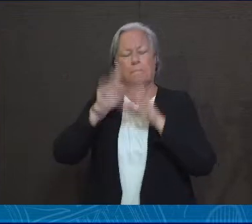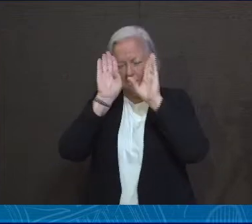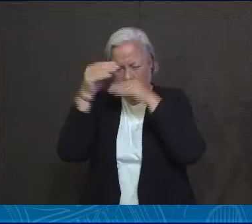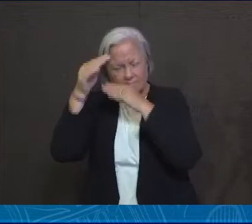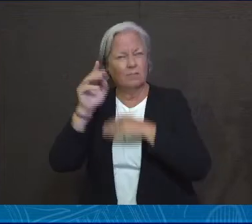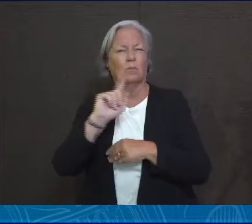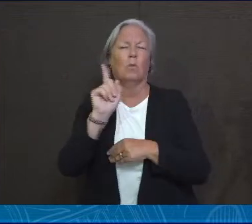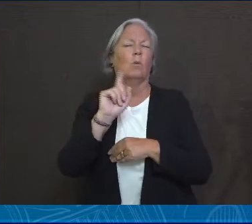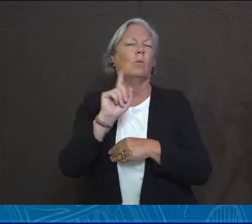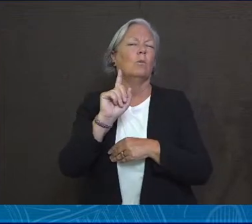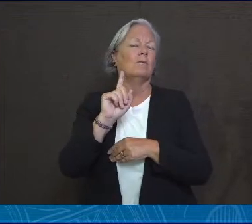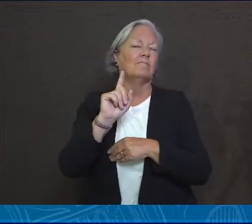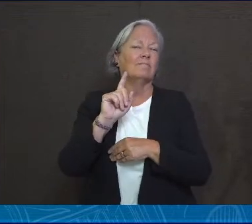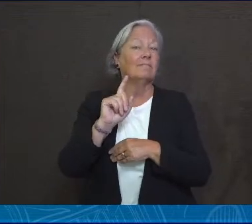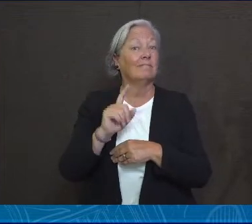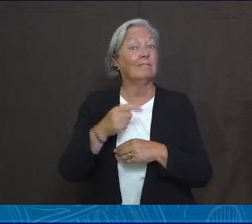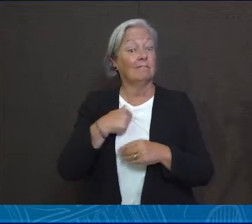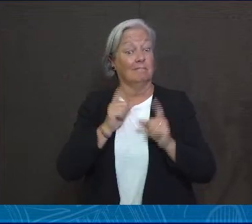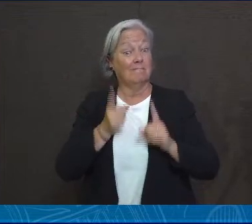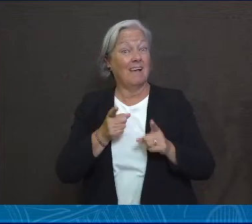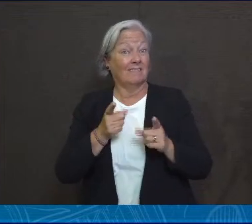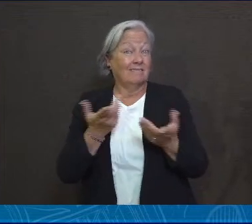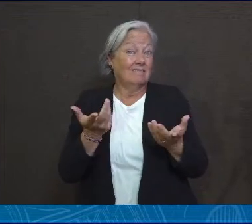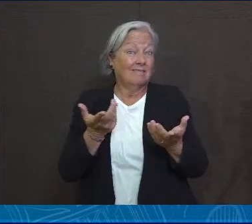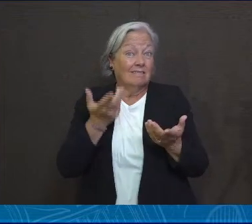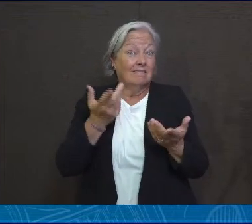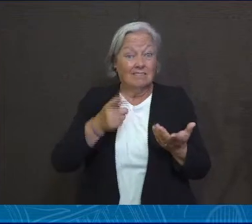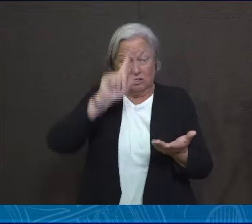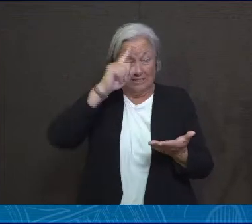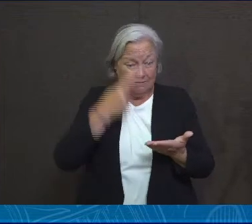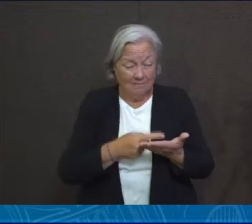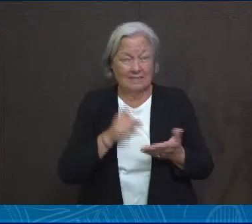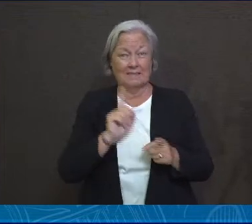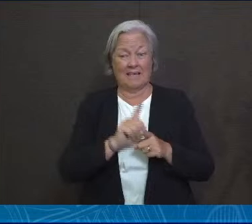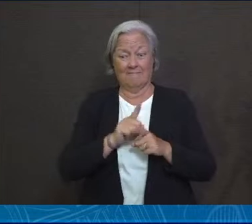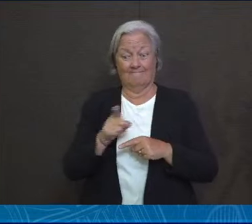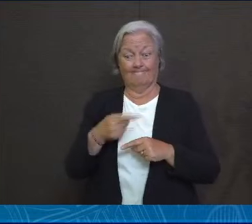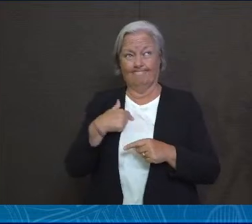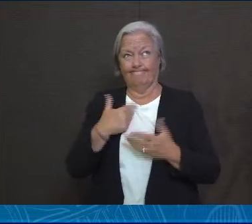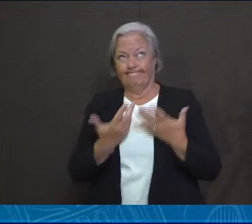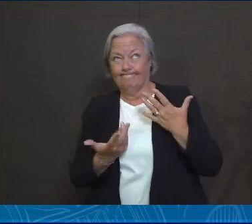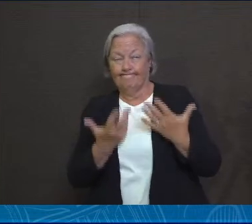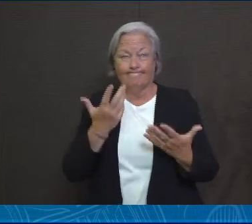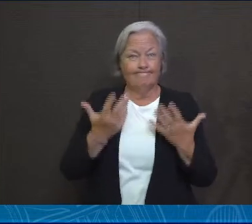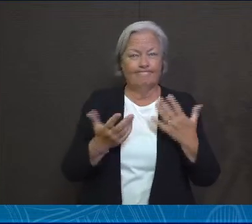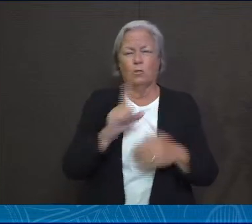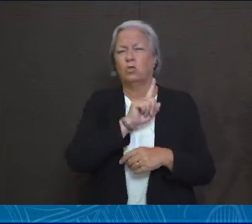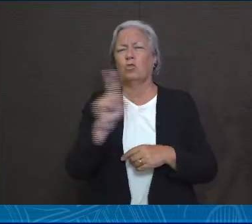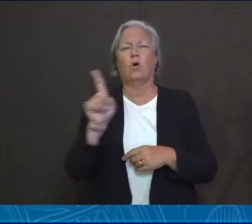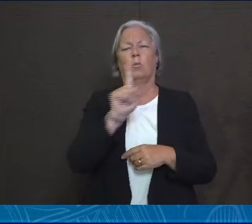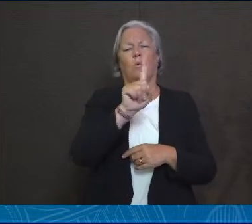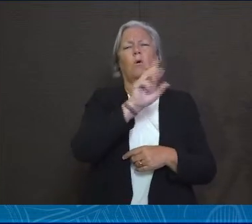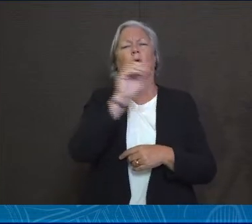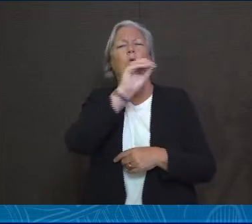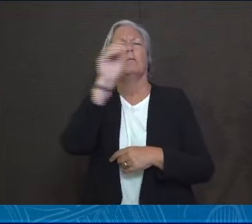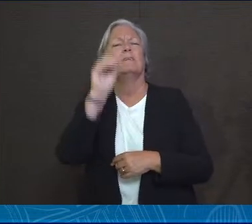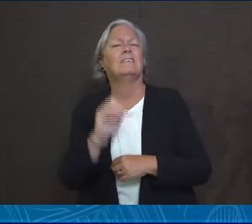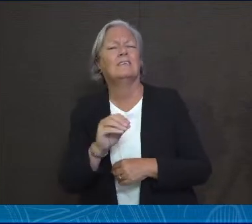make decisions, even when we don't have full information. We need to be able to come up with early warning. We need to